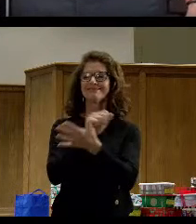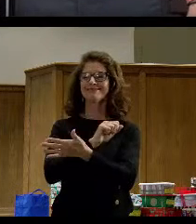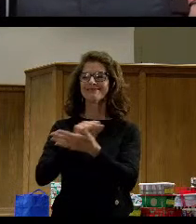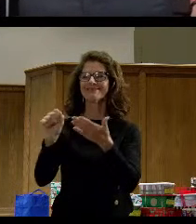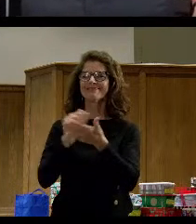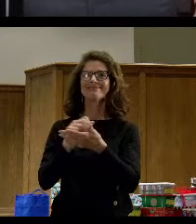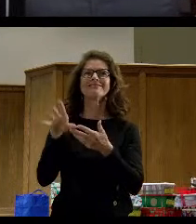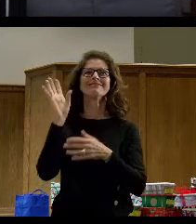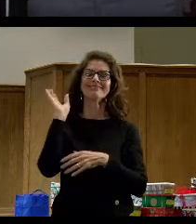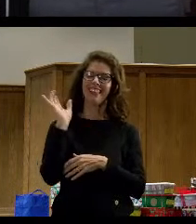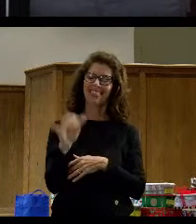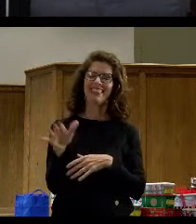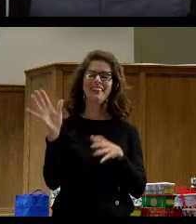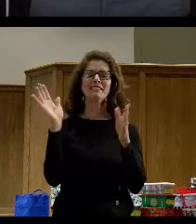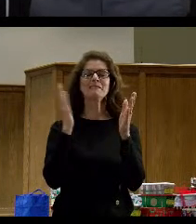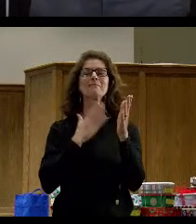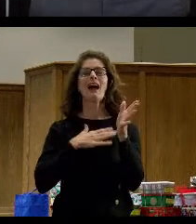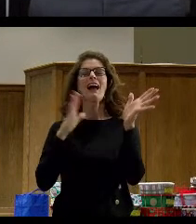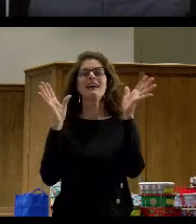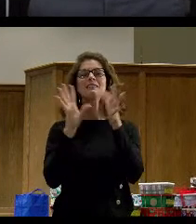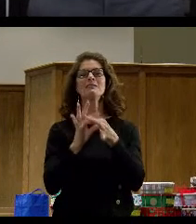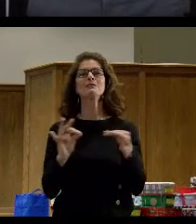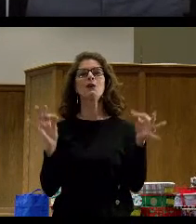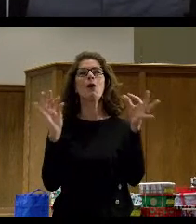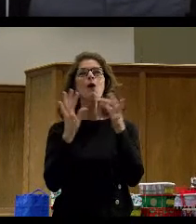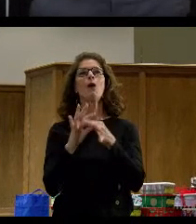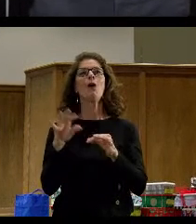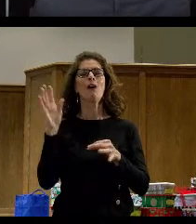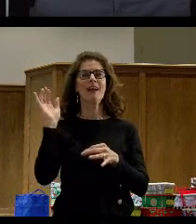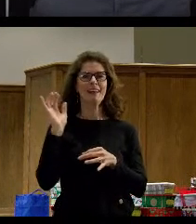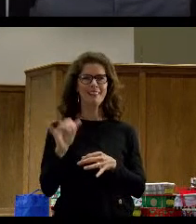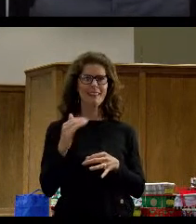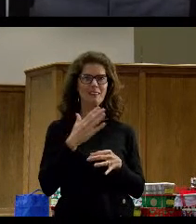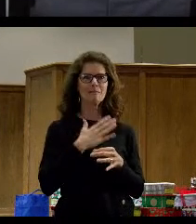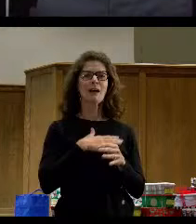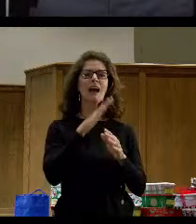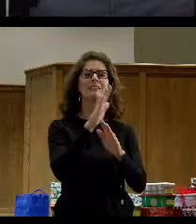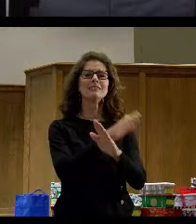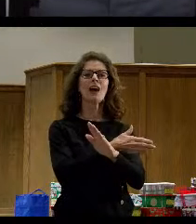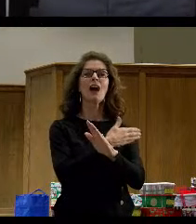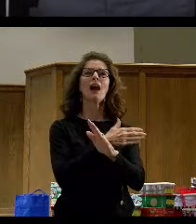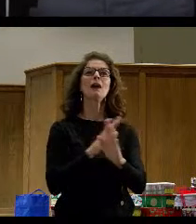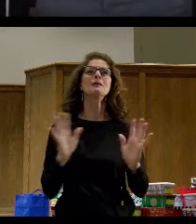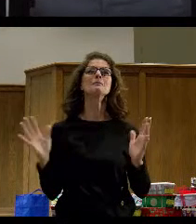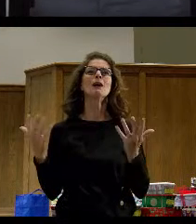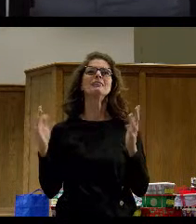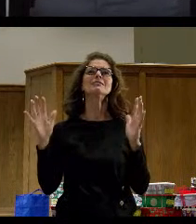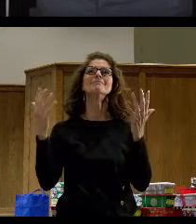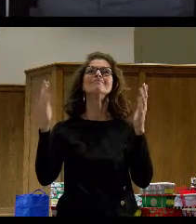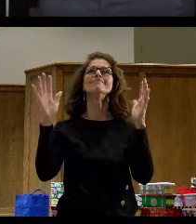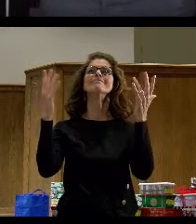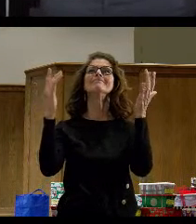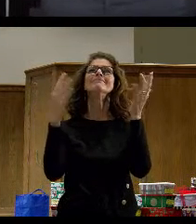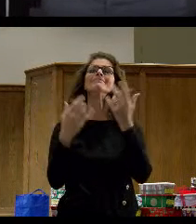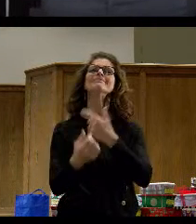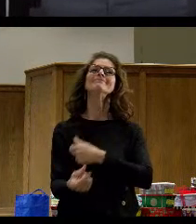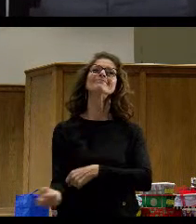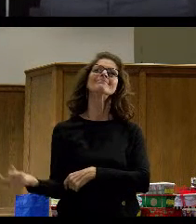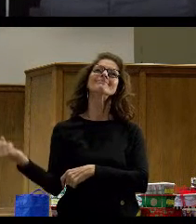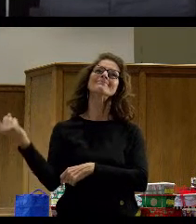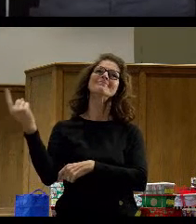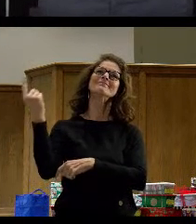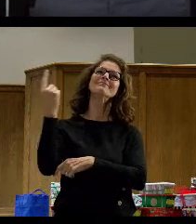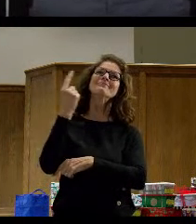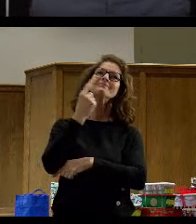blood. This is my story, this is my song, praising my Savior all the